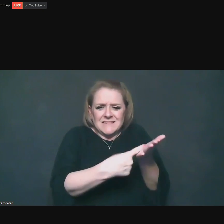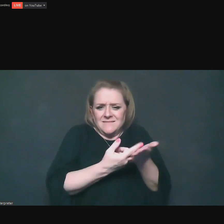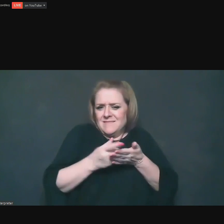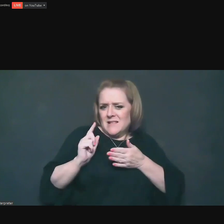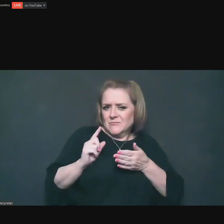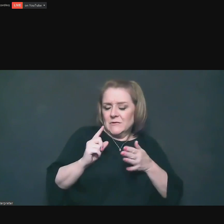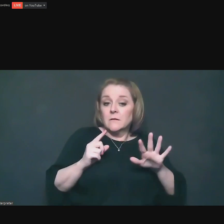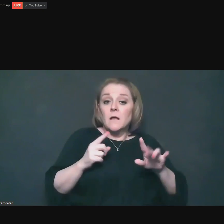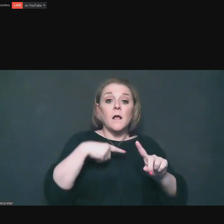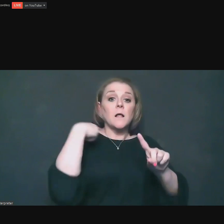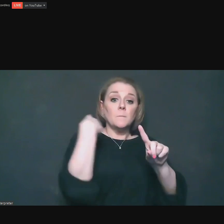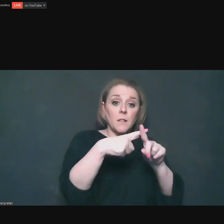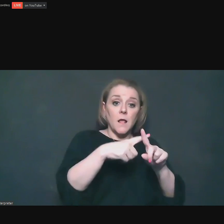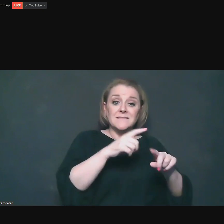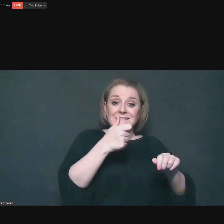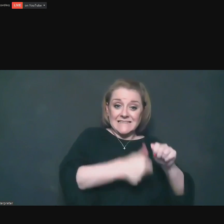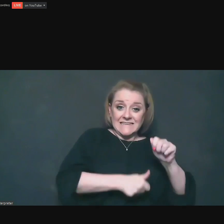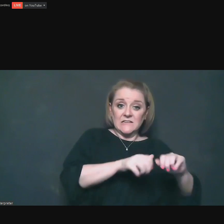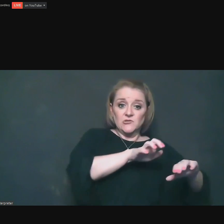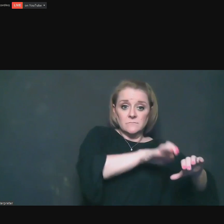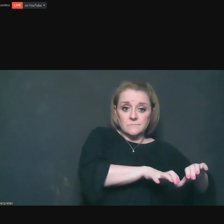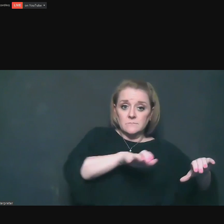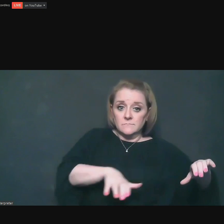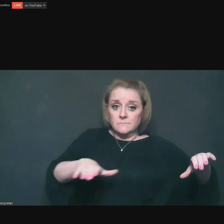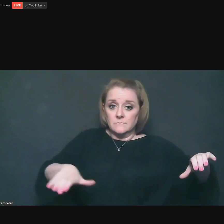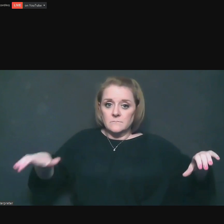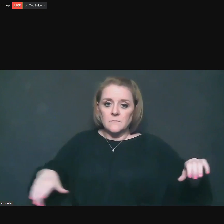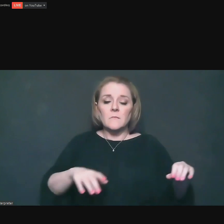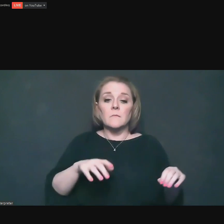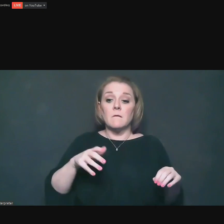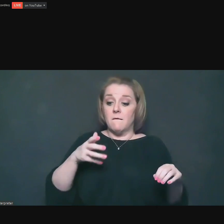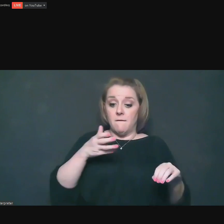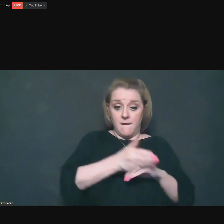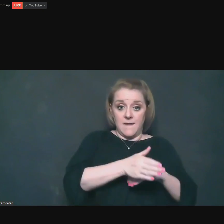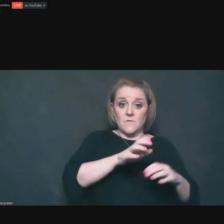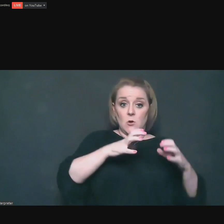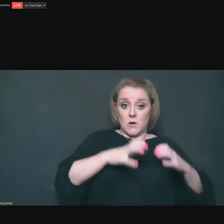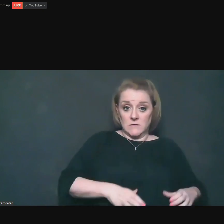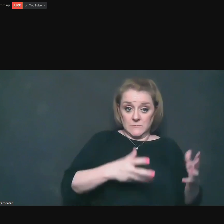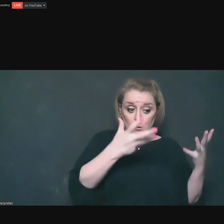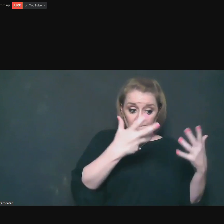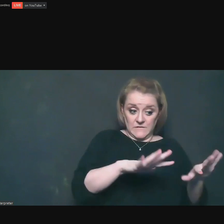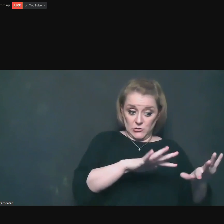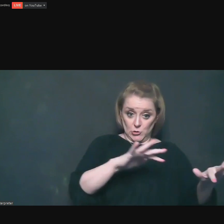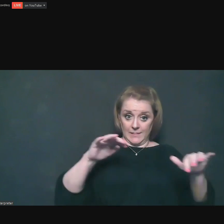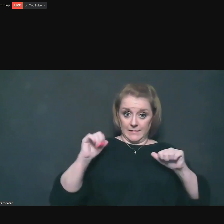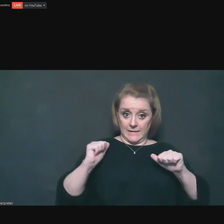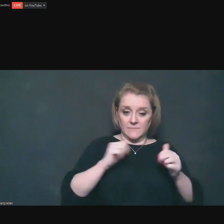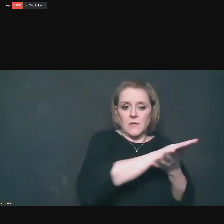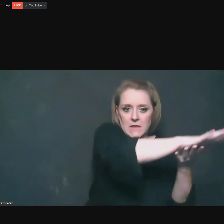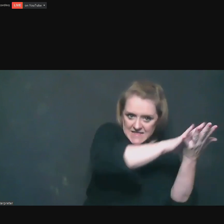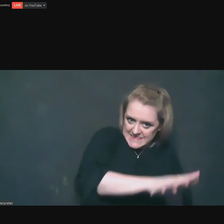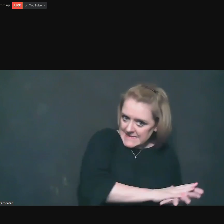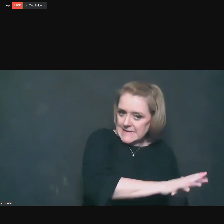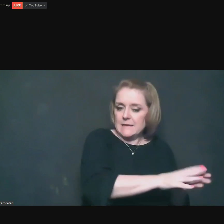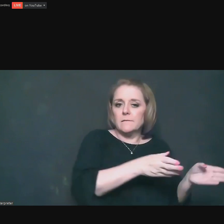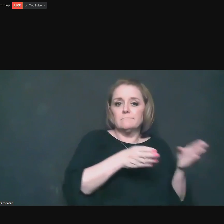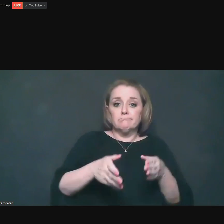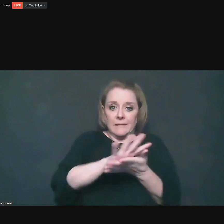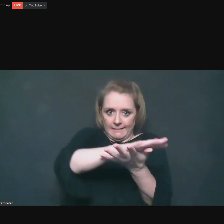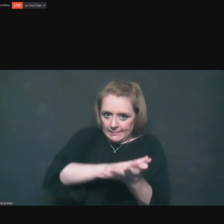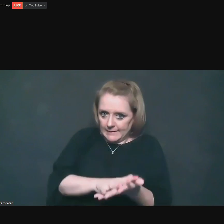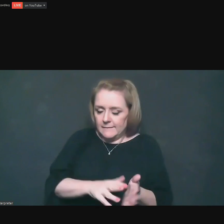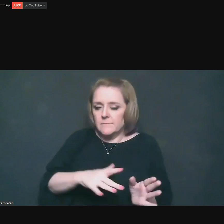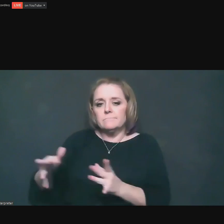all workstations and equipment being cleaned and sanitized between customers. But those are things I think you're going to see in the governor's orders and